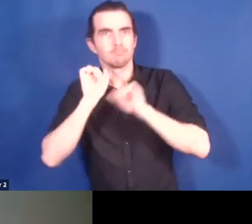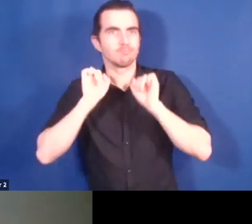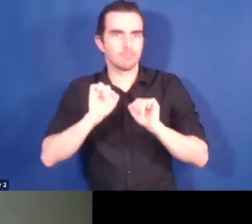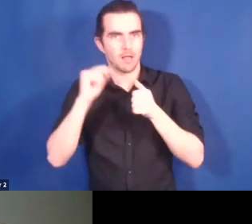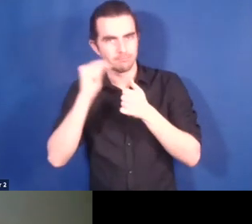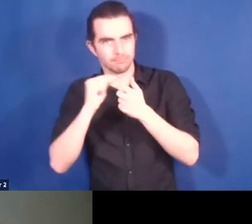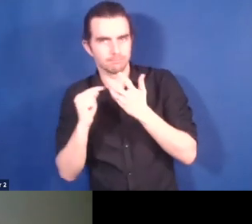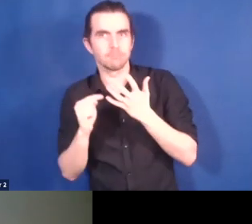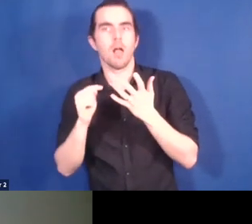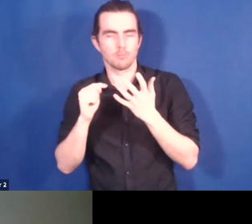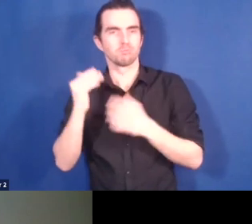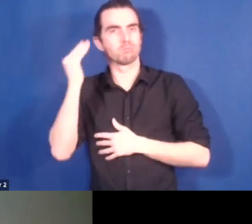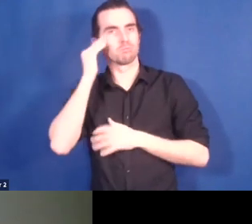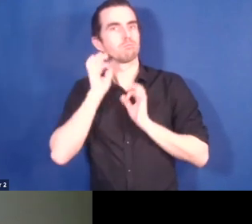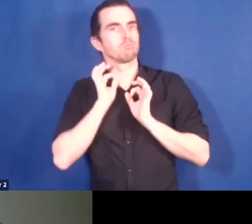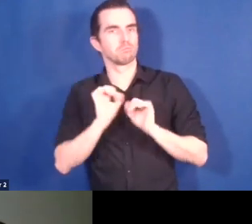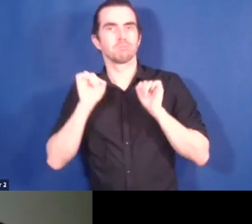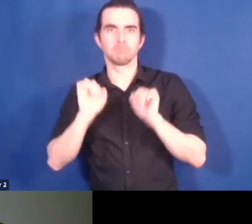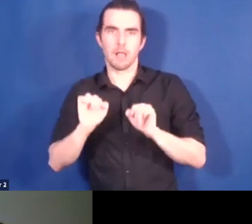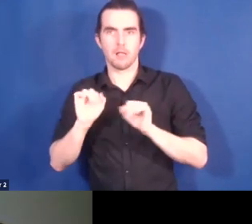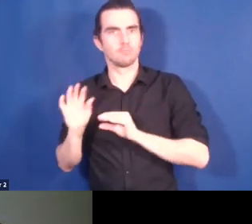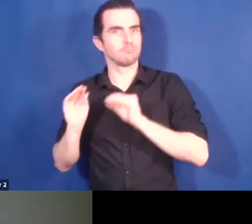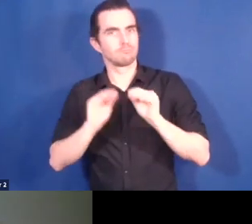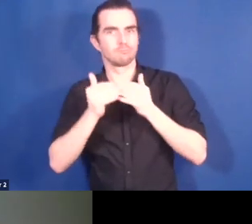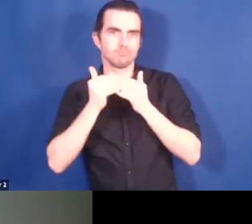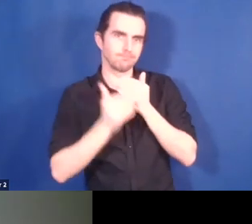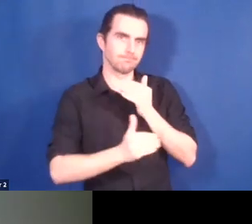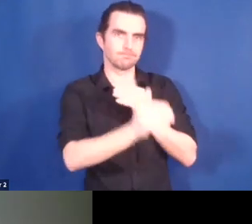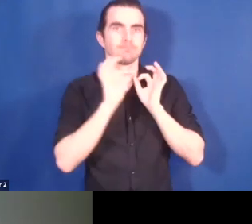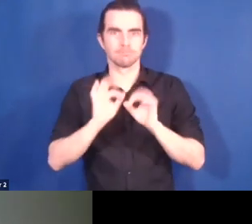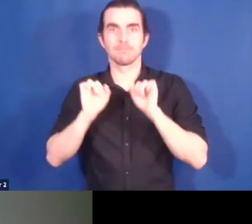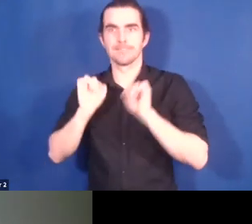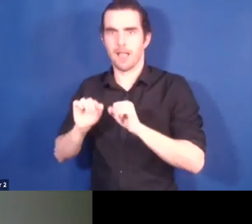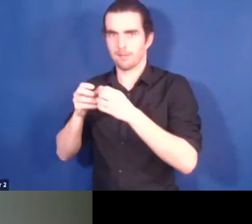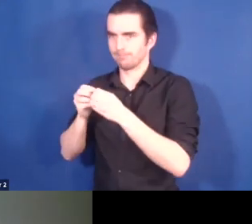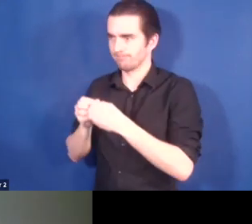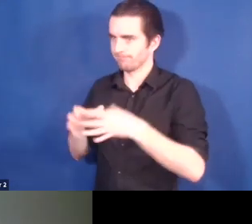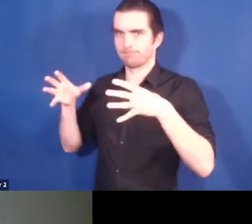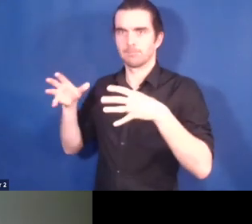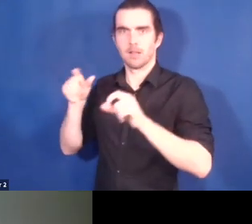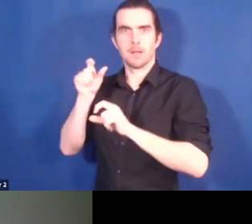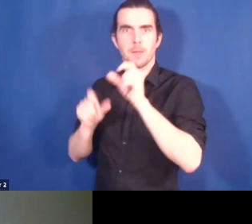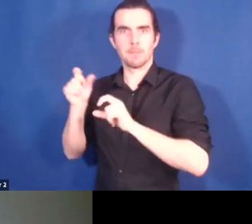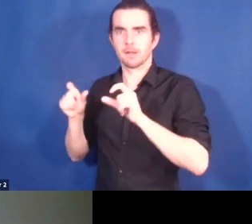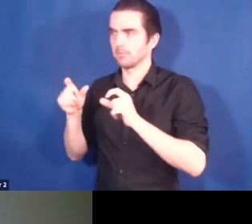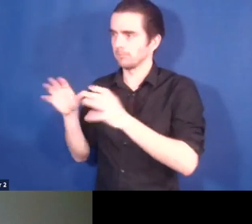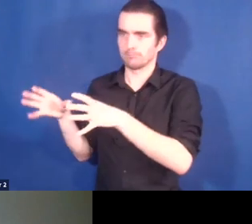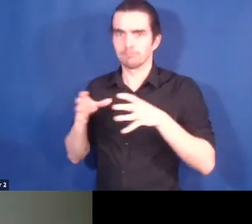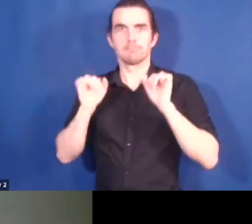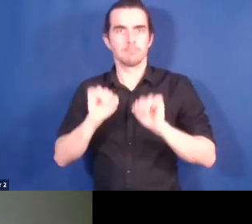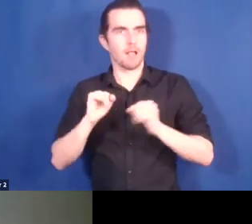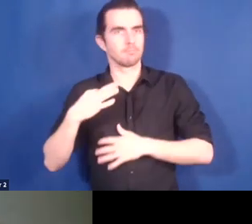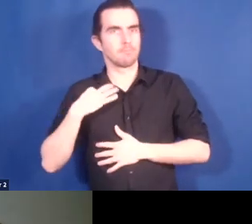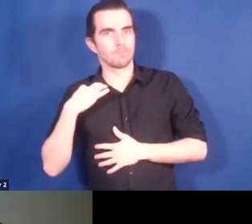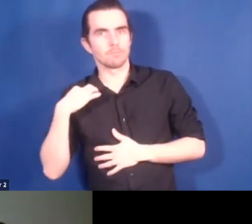think, for research. First of all, I would encourage that people look at the 2020 UNHCR update on voluntary repatriation,